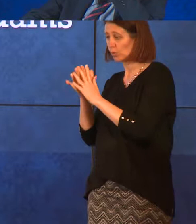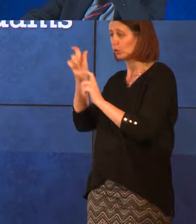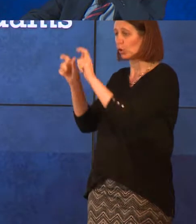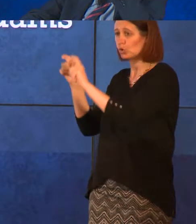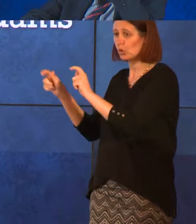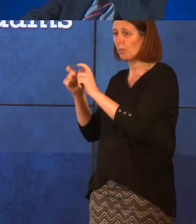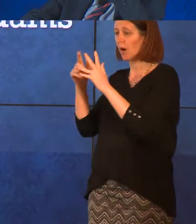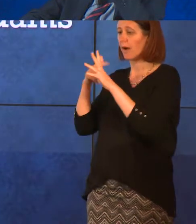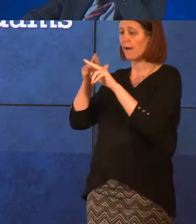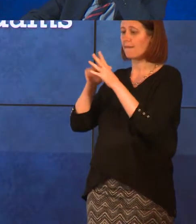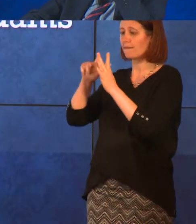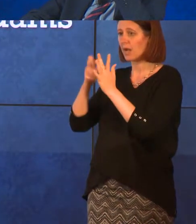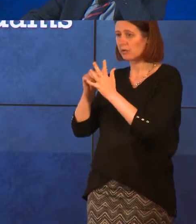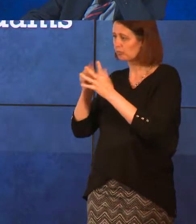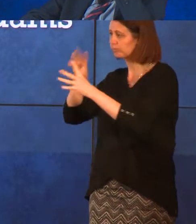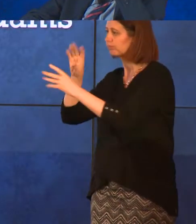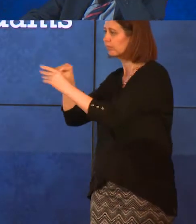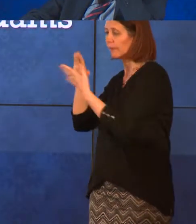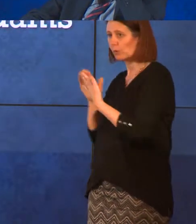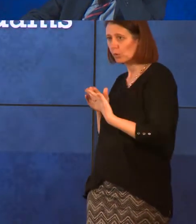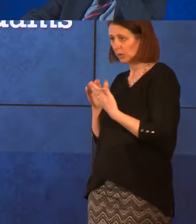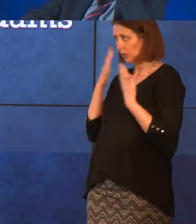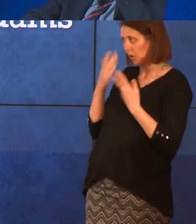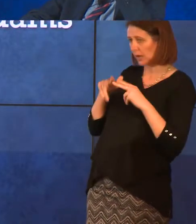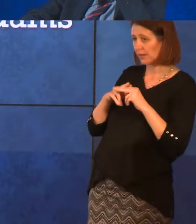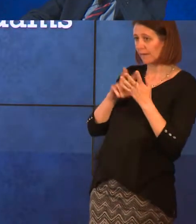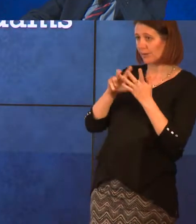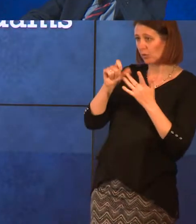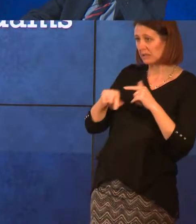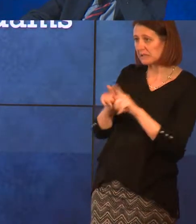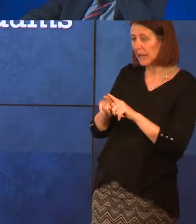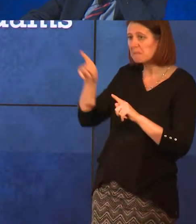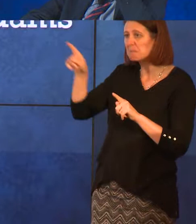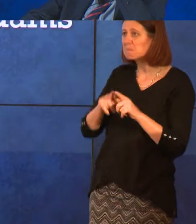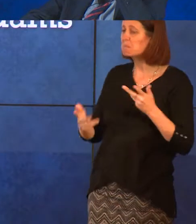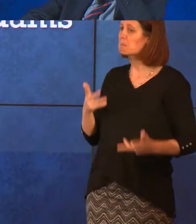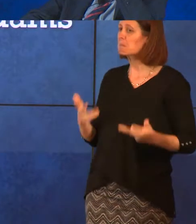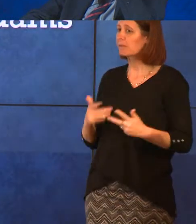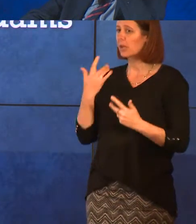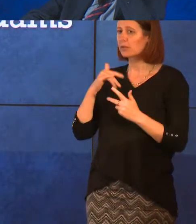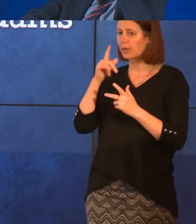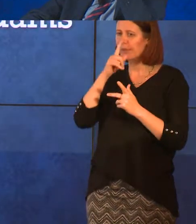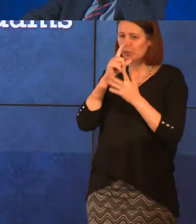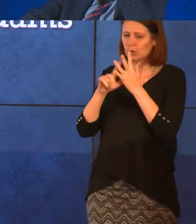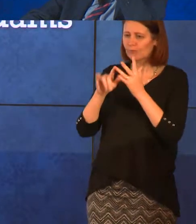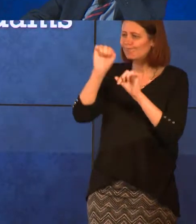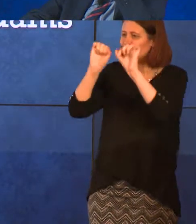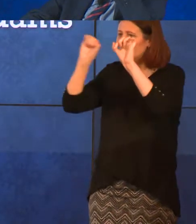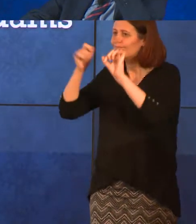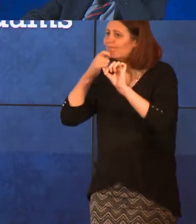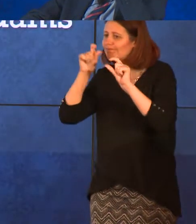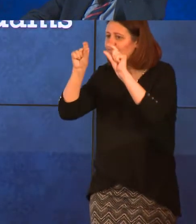Affairs are out there with the community. I'm not familiar with Consumer Affairs Victoria doing the same thing. So I guess everyone's sort of doing little bits and